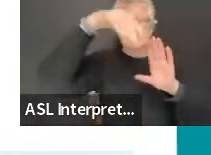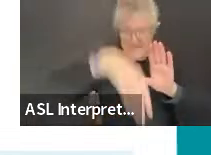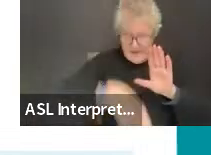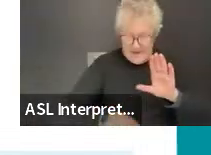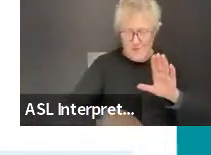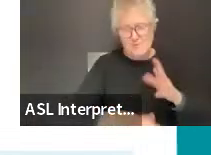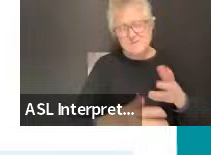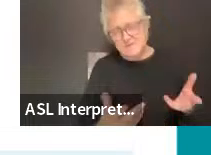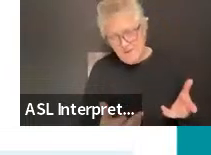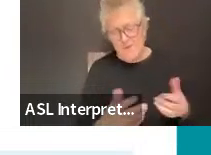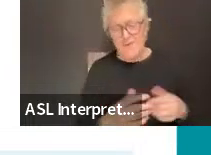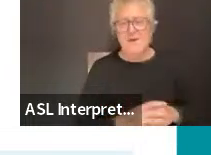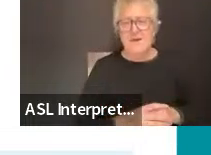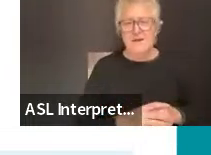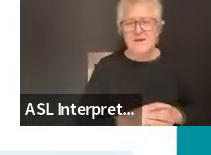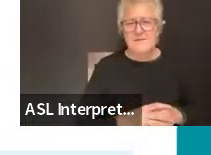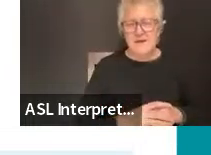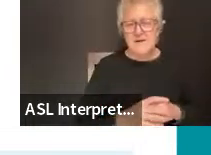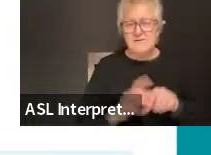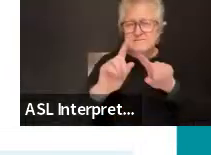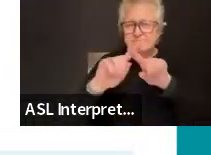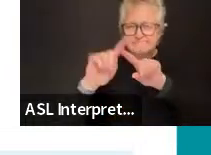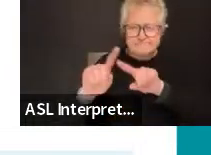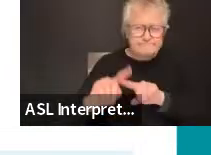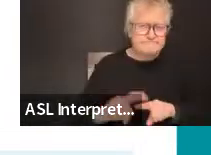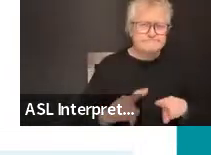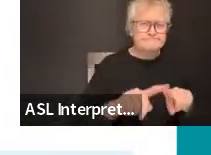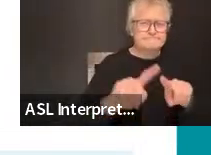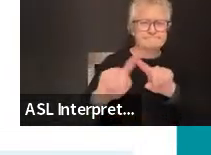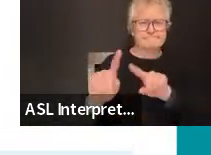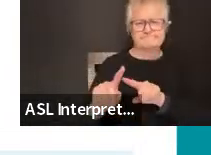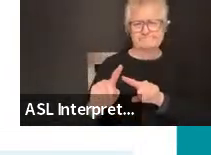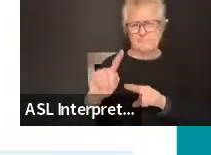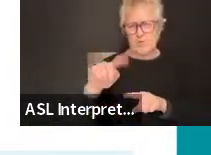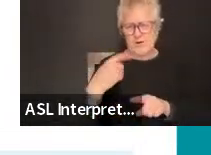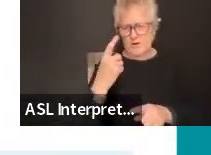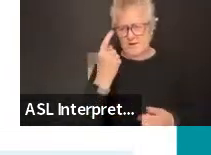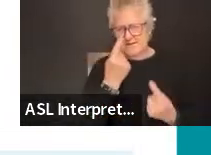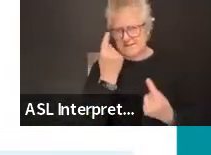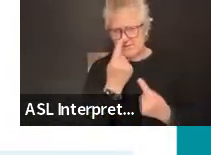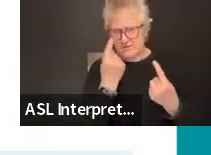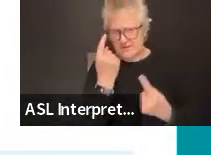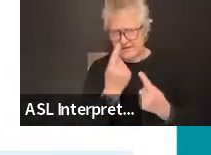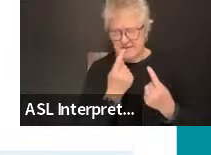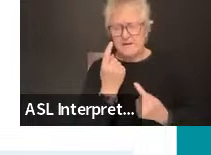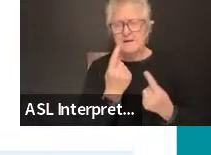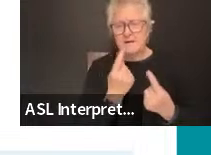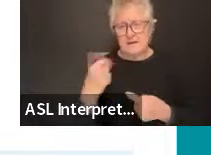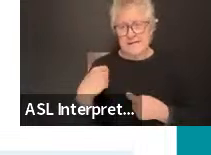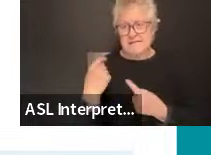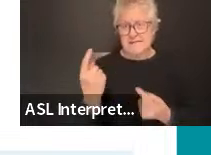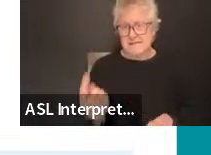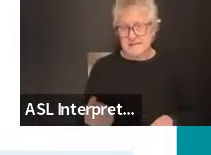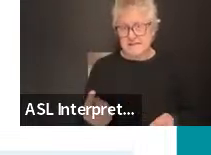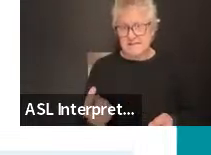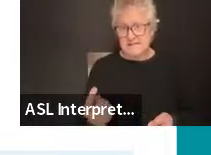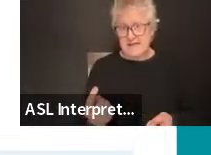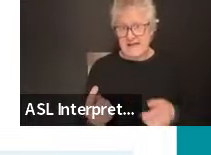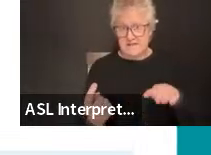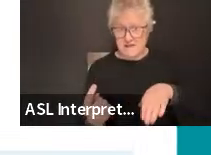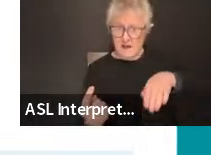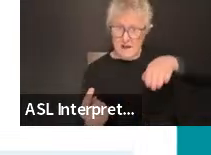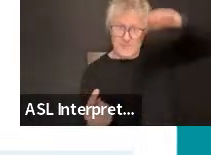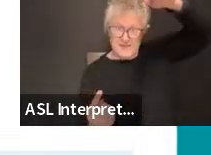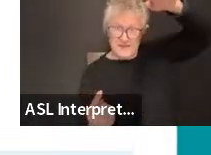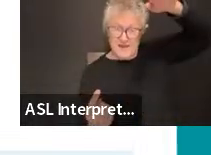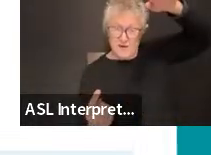number of scenarios doing that. We are looking at, we have looked at, since that's up in the air, does it make sense to bring